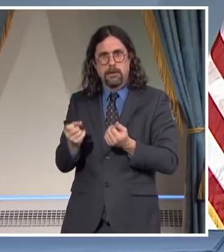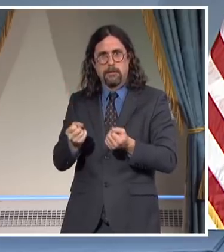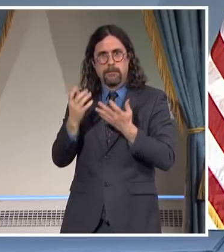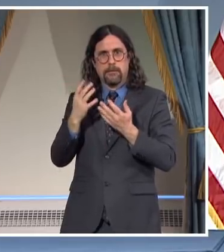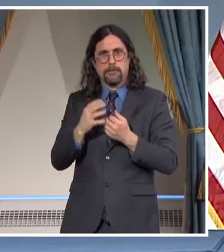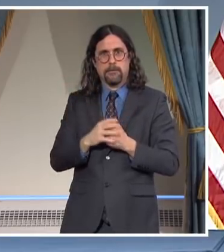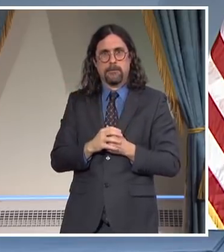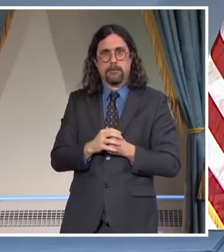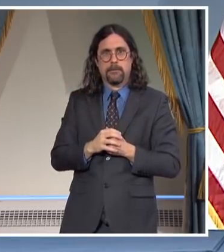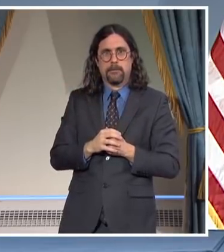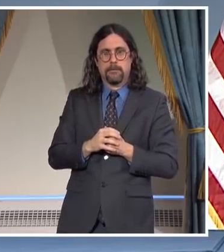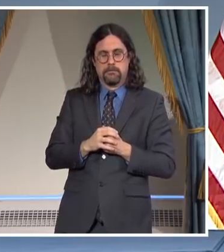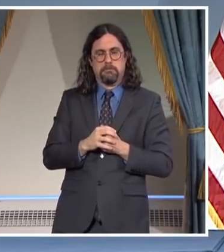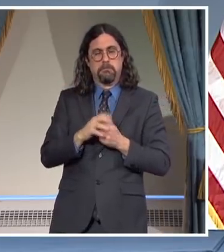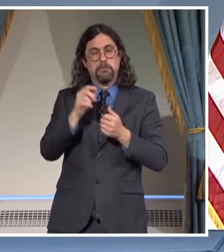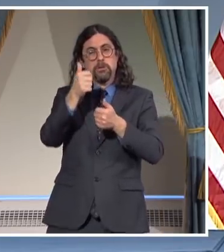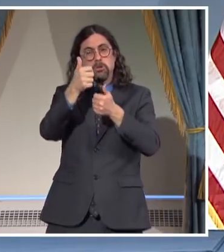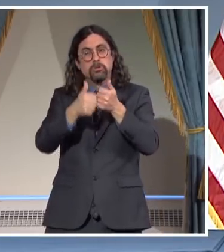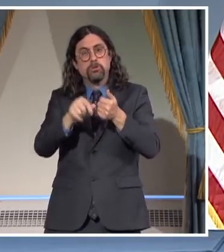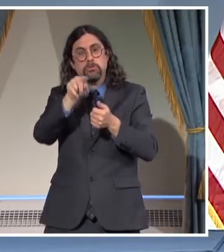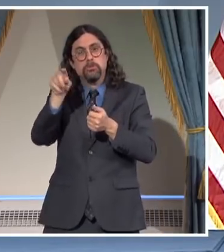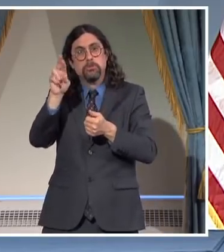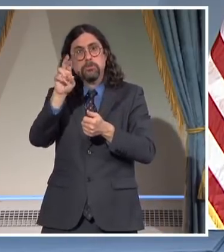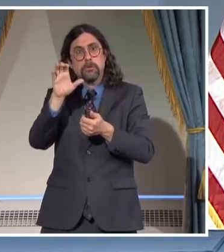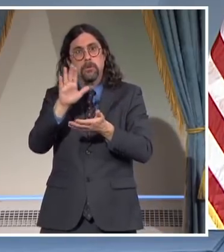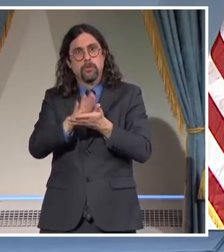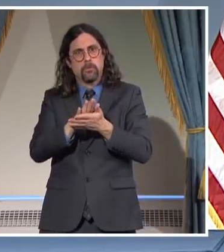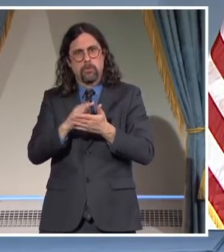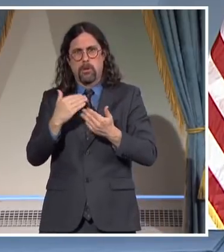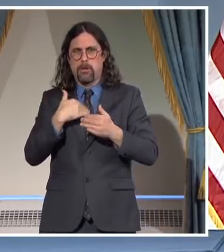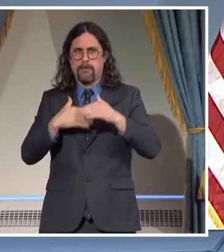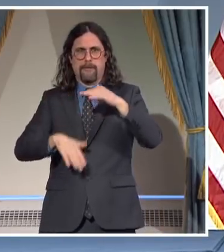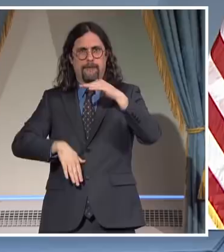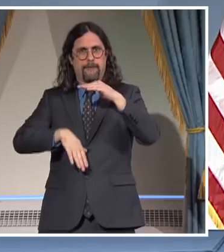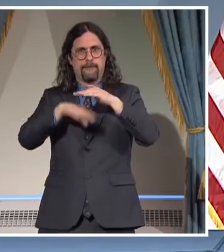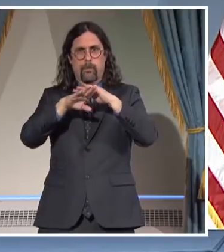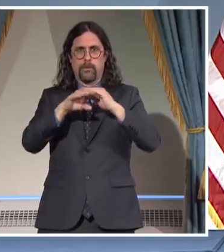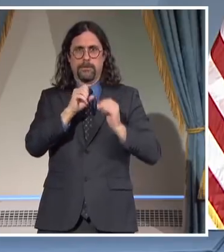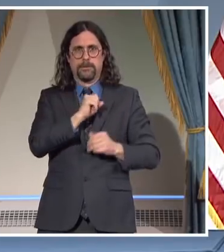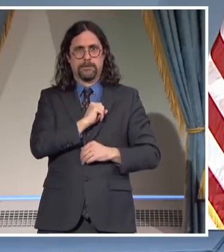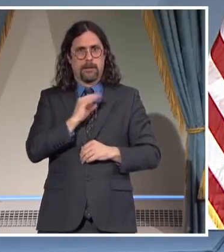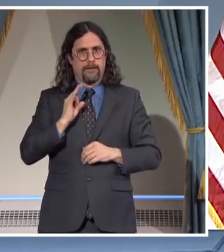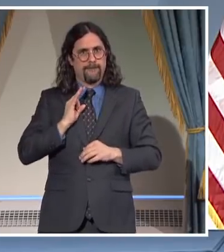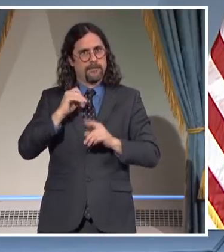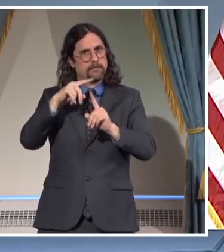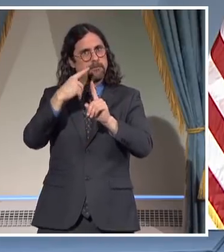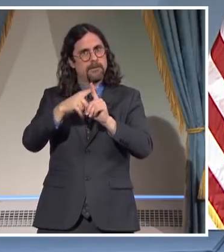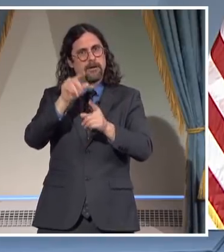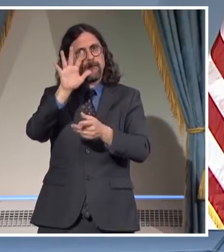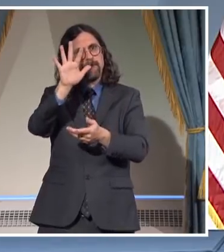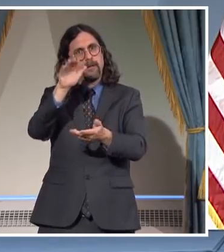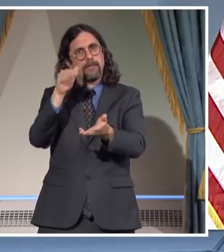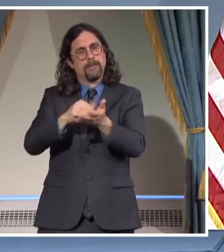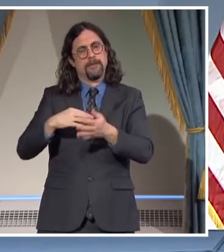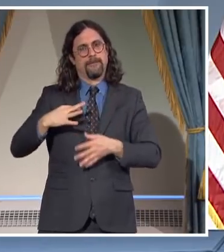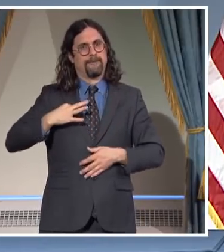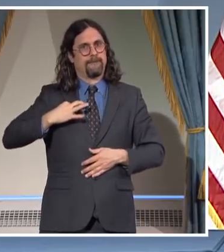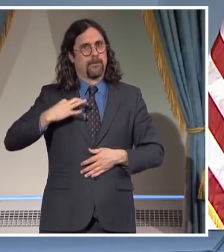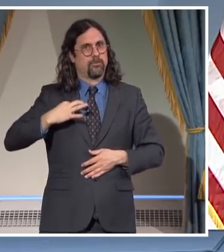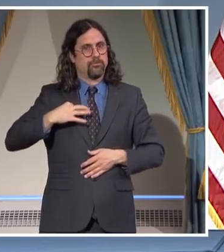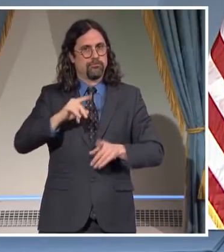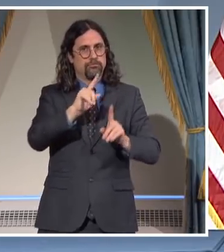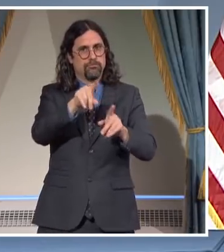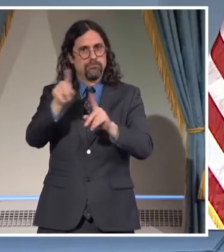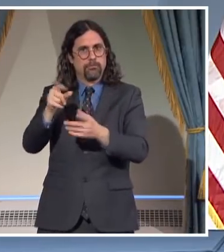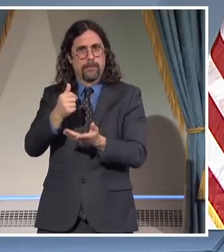about 5,000 volunteers that are staffing those centers. So we're confident that we're going to be able to meet the